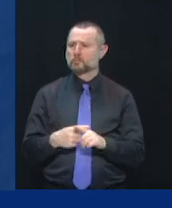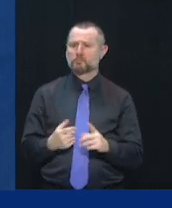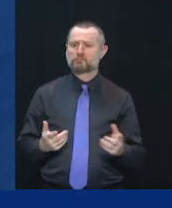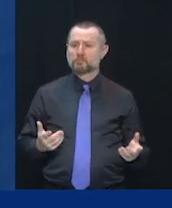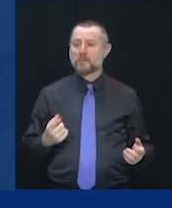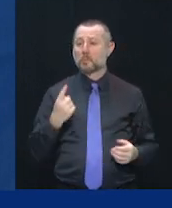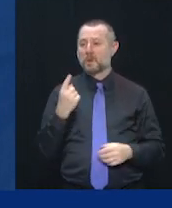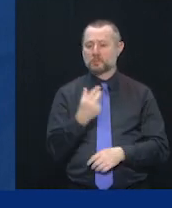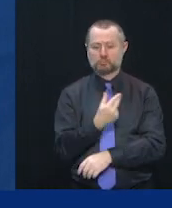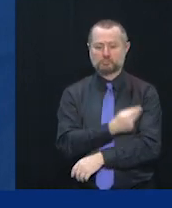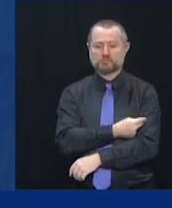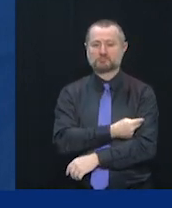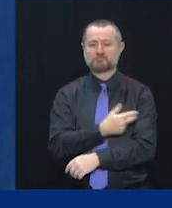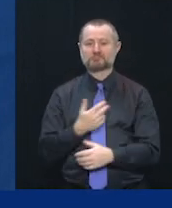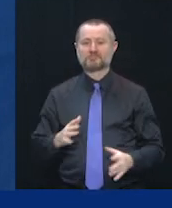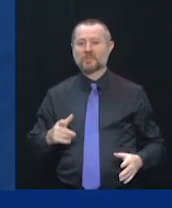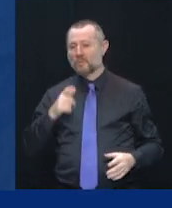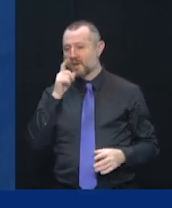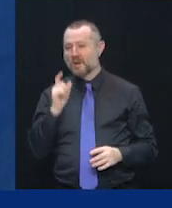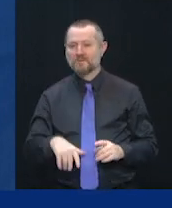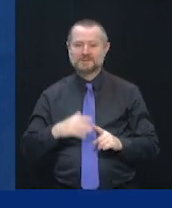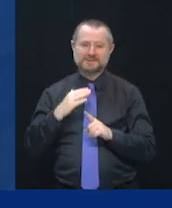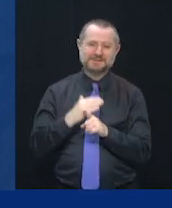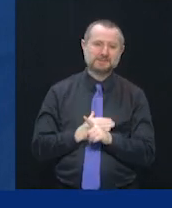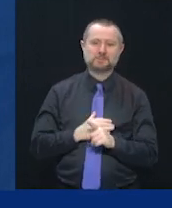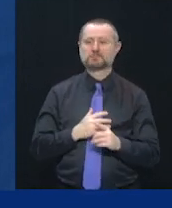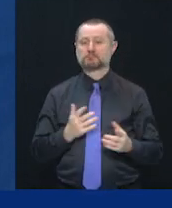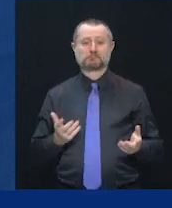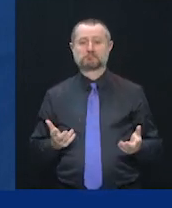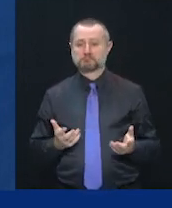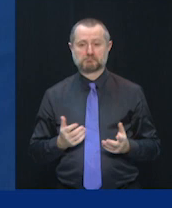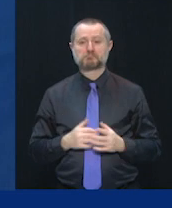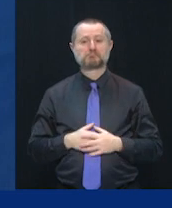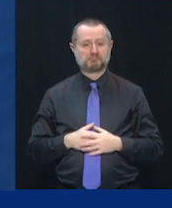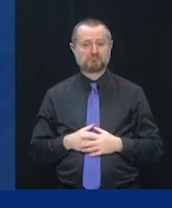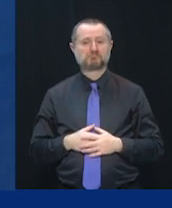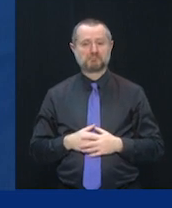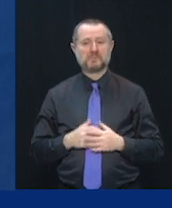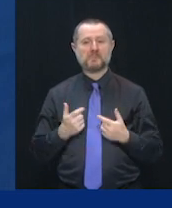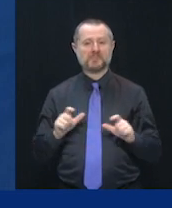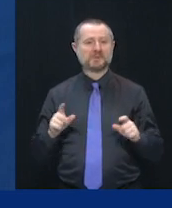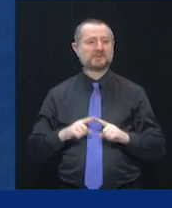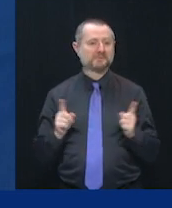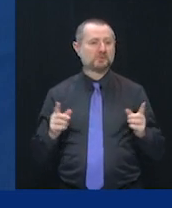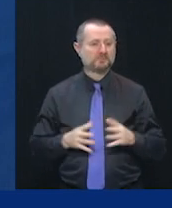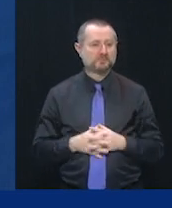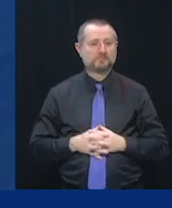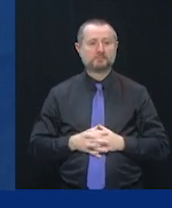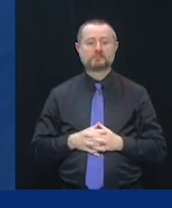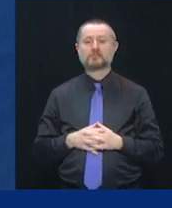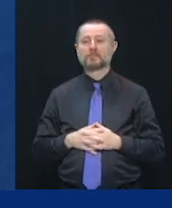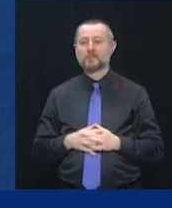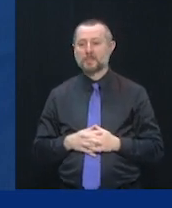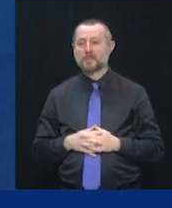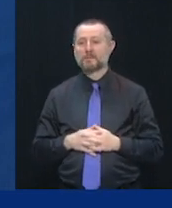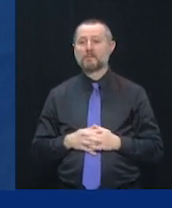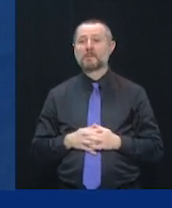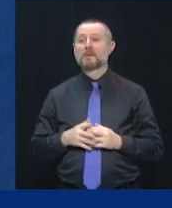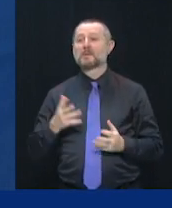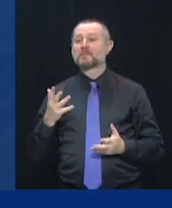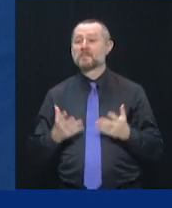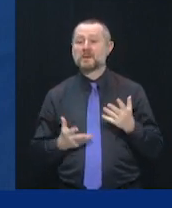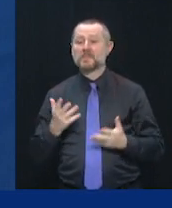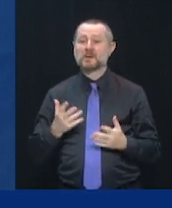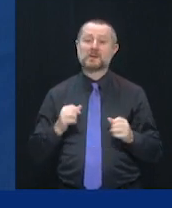no cold storage chain, that is a very big deal. They're talking about a possibility of 100